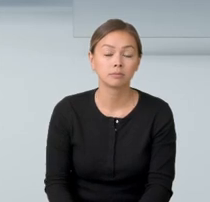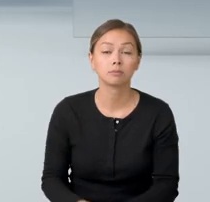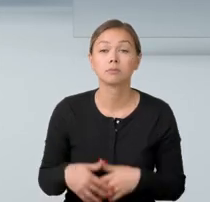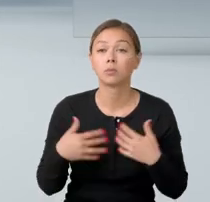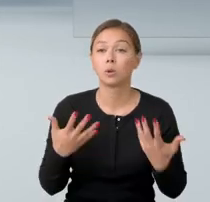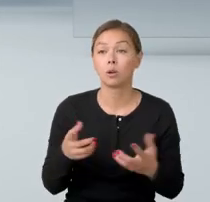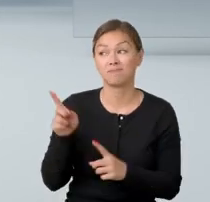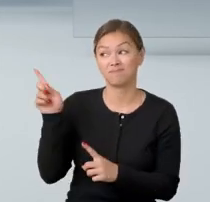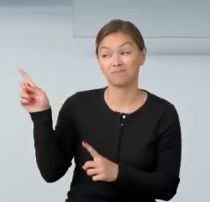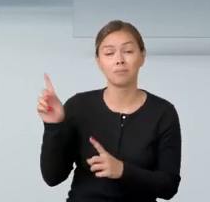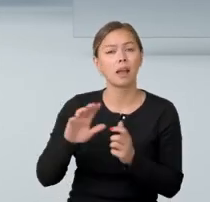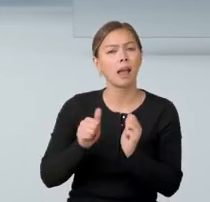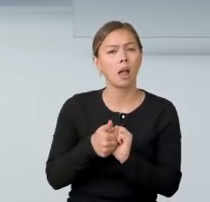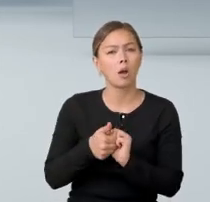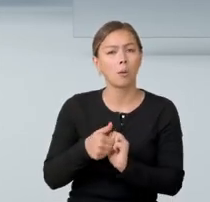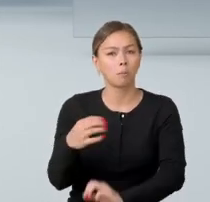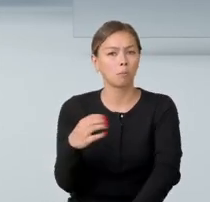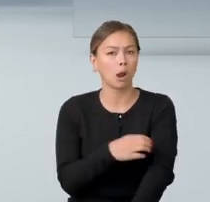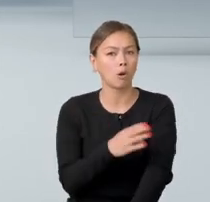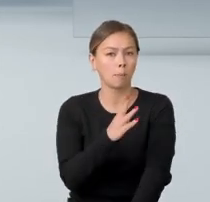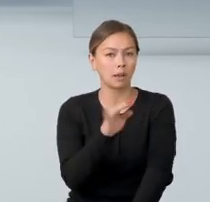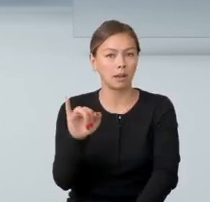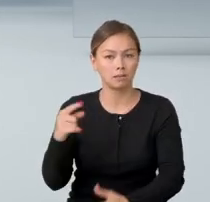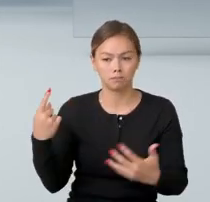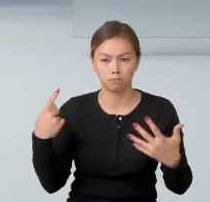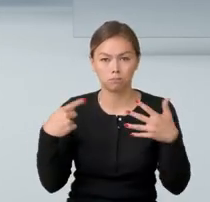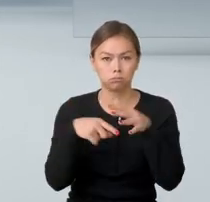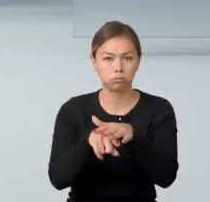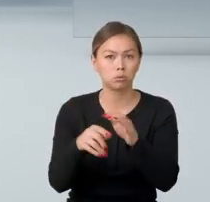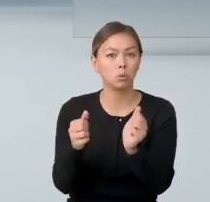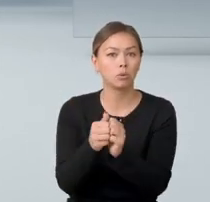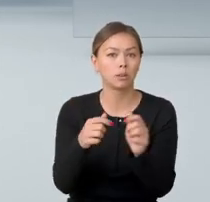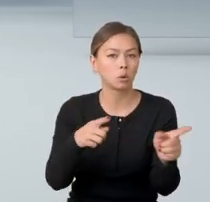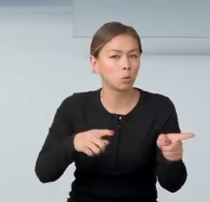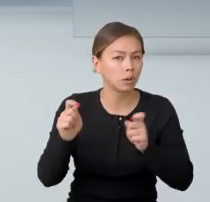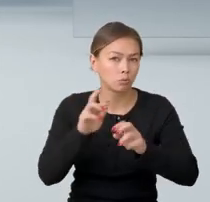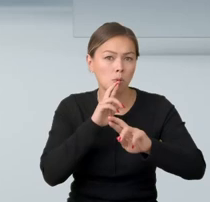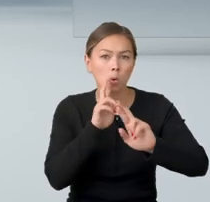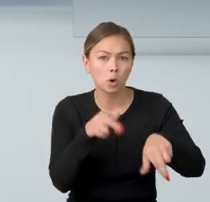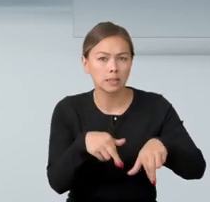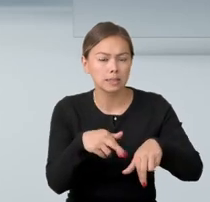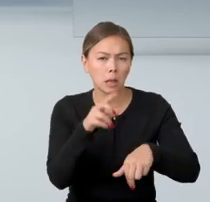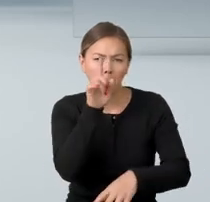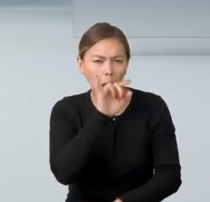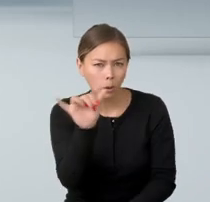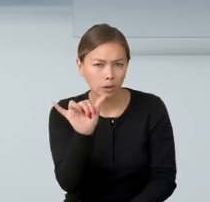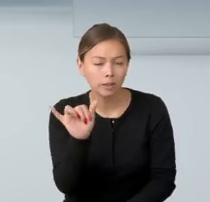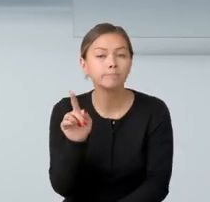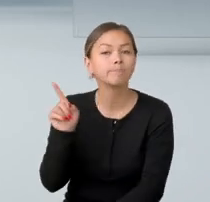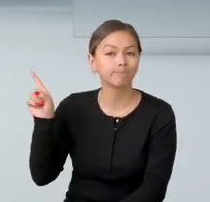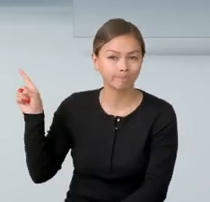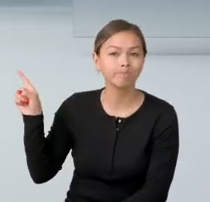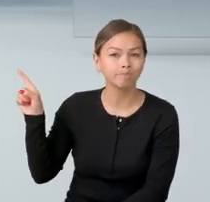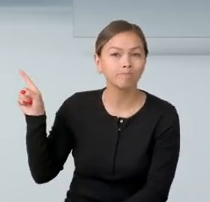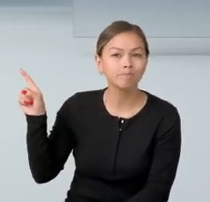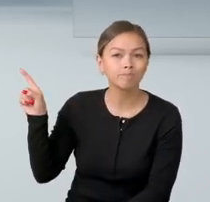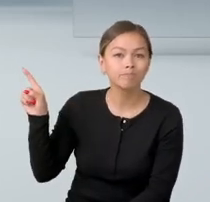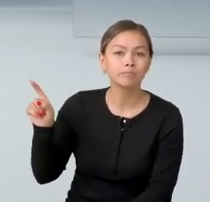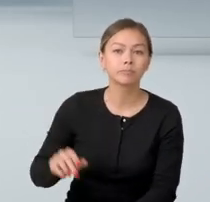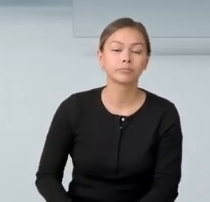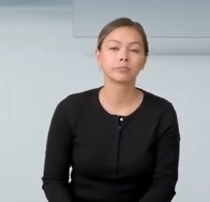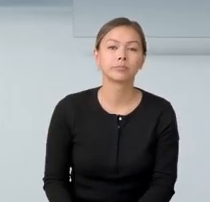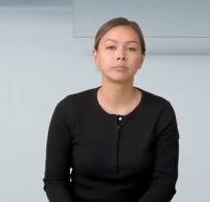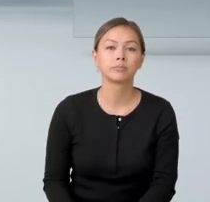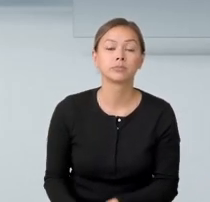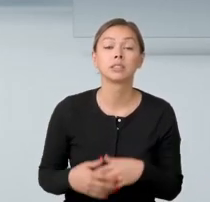okay great so this is how the power bi integration with quick reports work